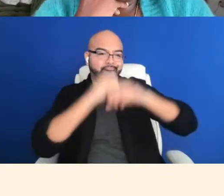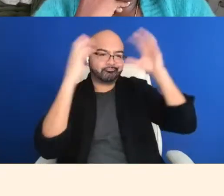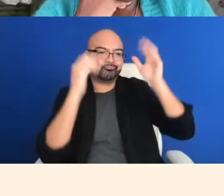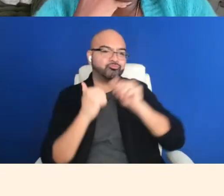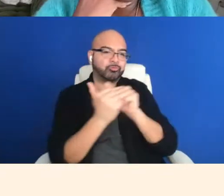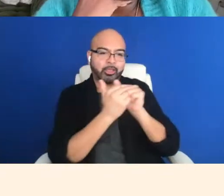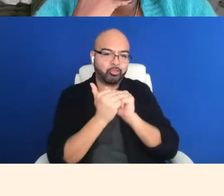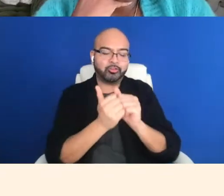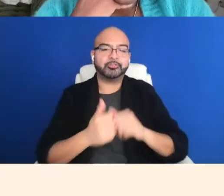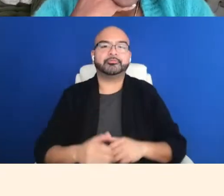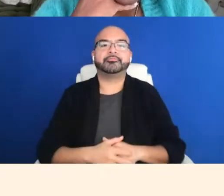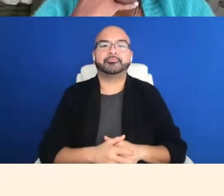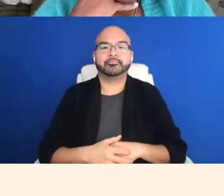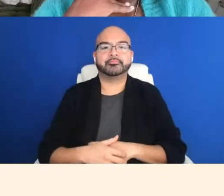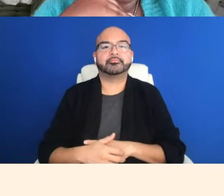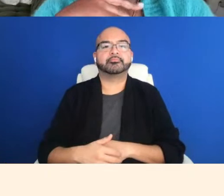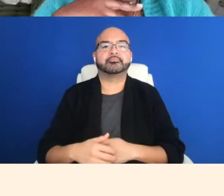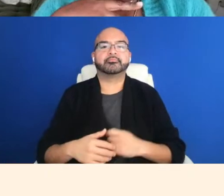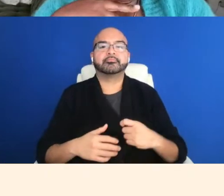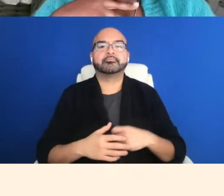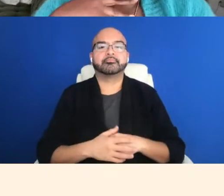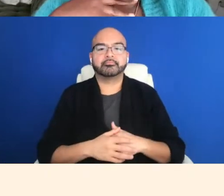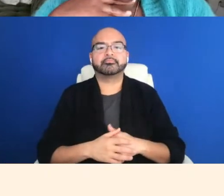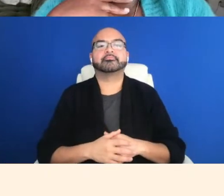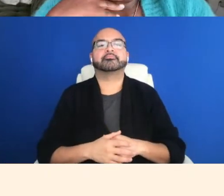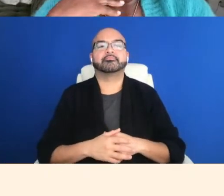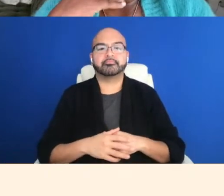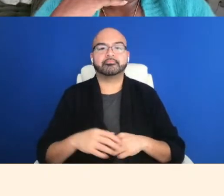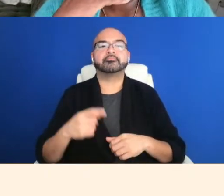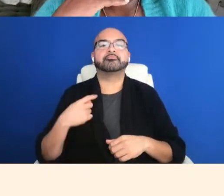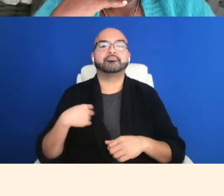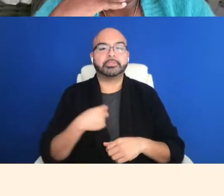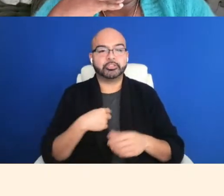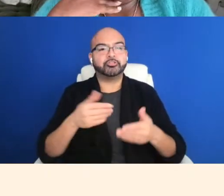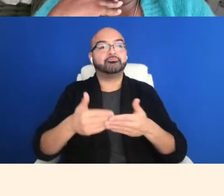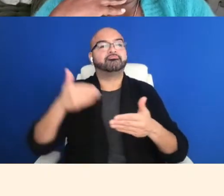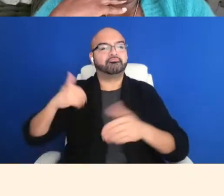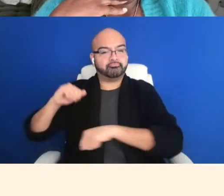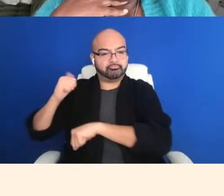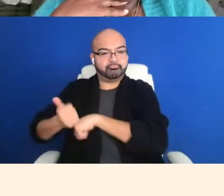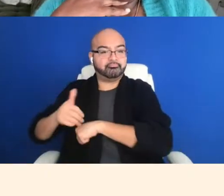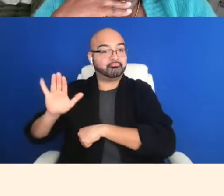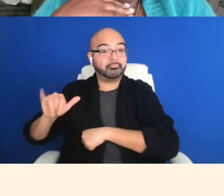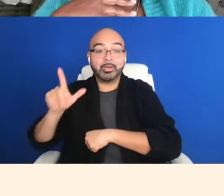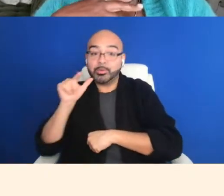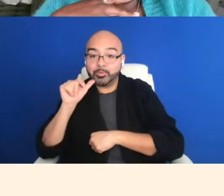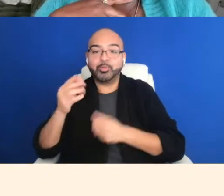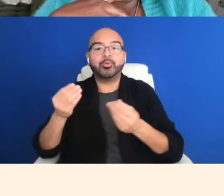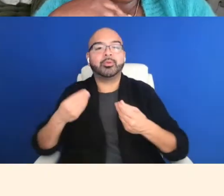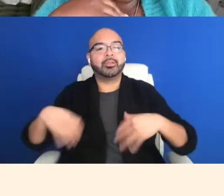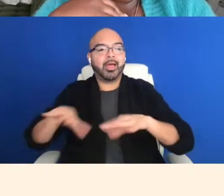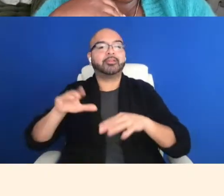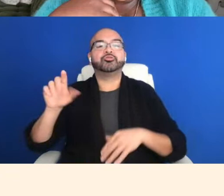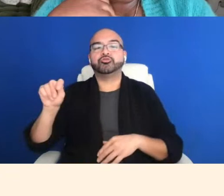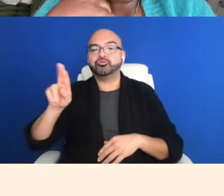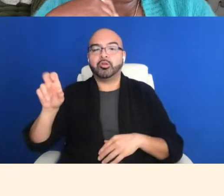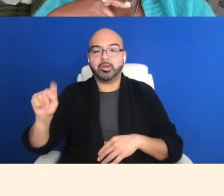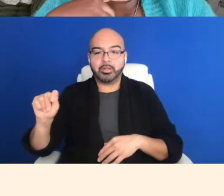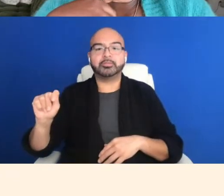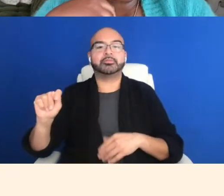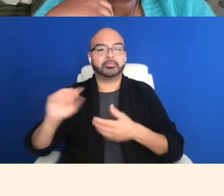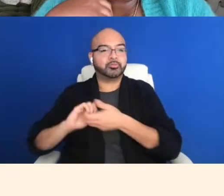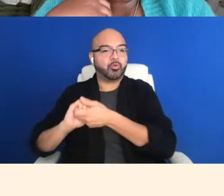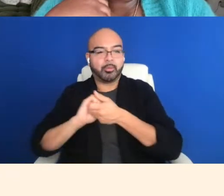We're preceded, inspired by, and guided by the land trust movement. As I mentioned, we remove